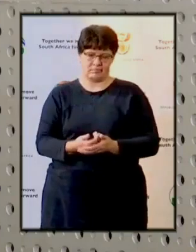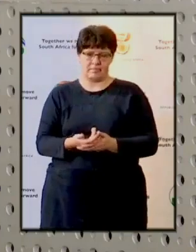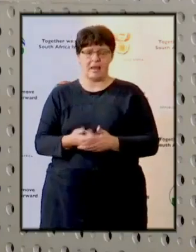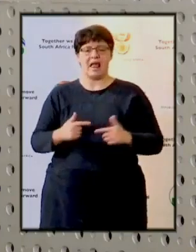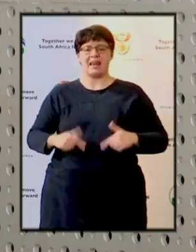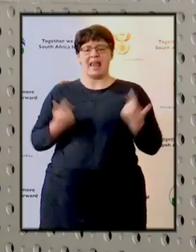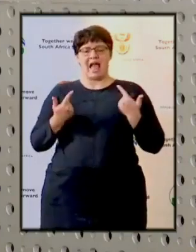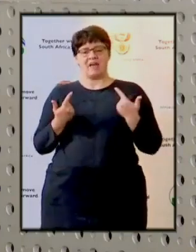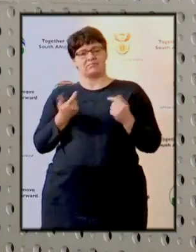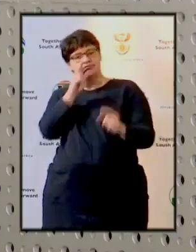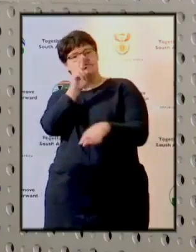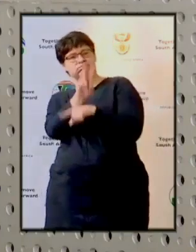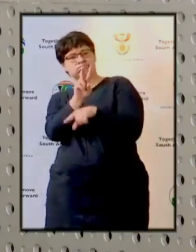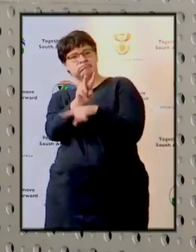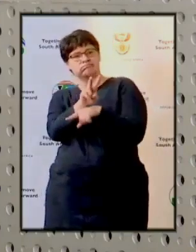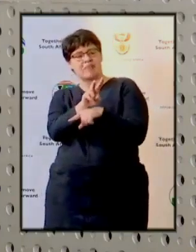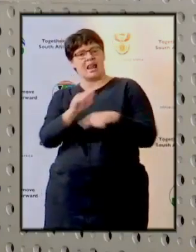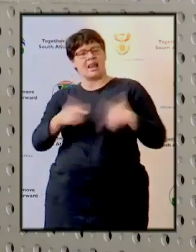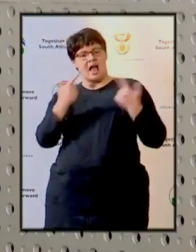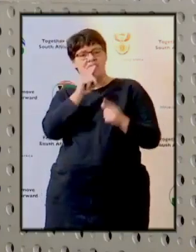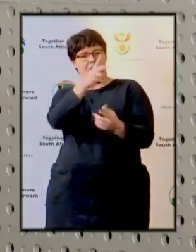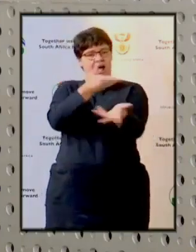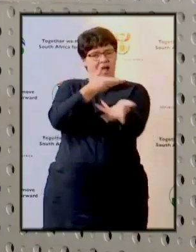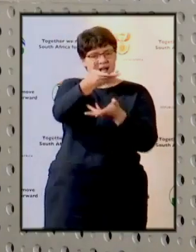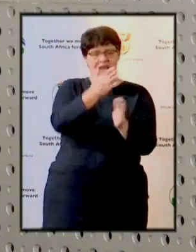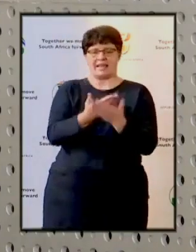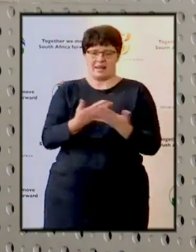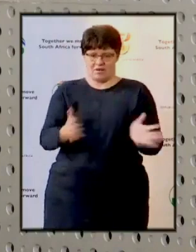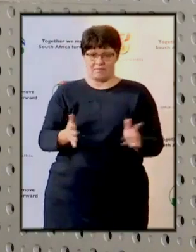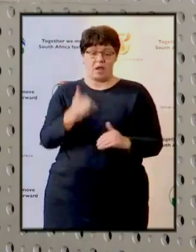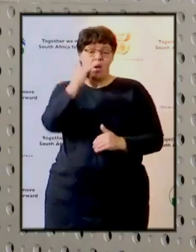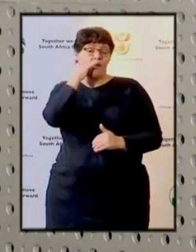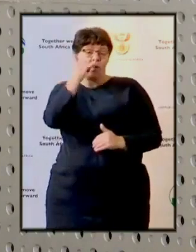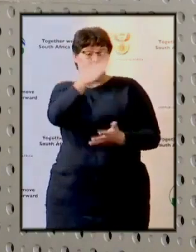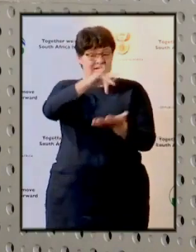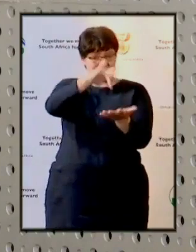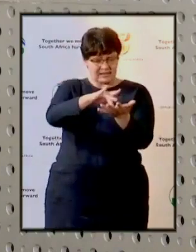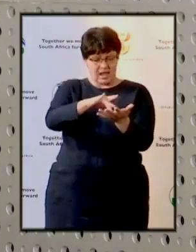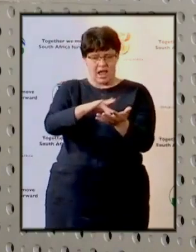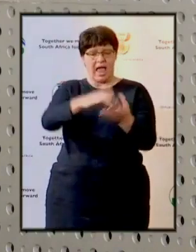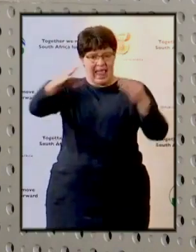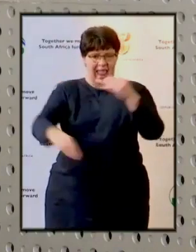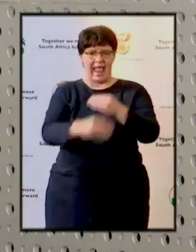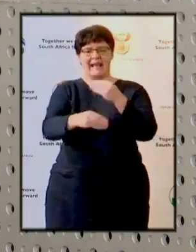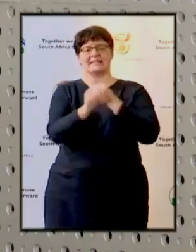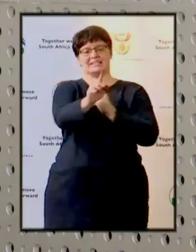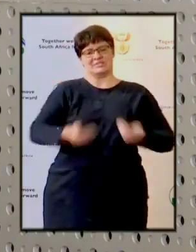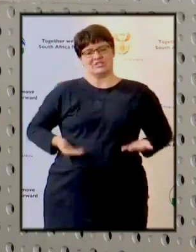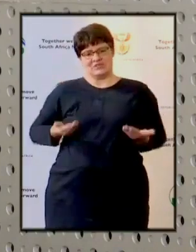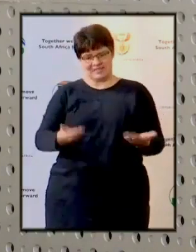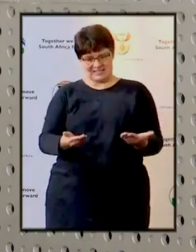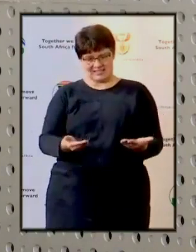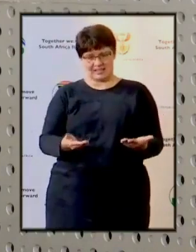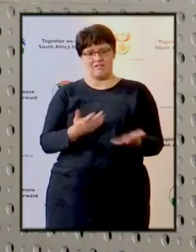sessions with creative sector is provided for. Call centers will be able to expand their services